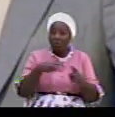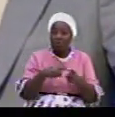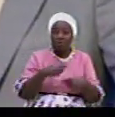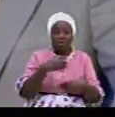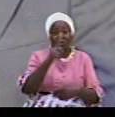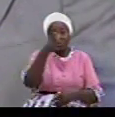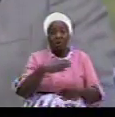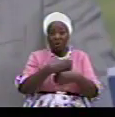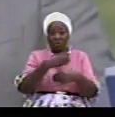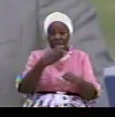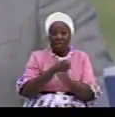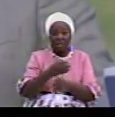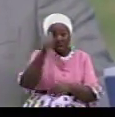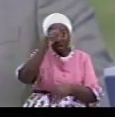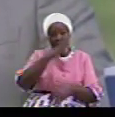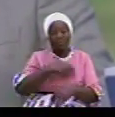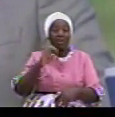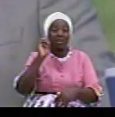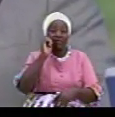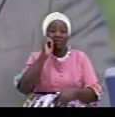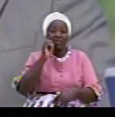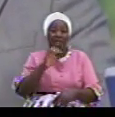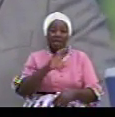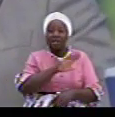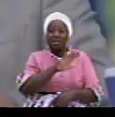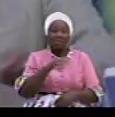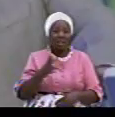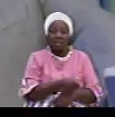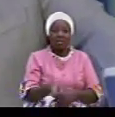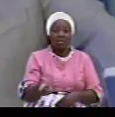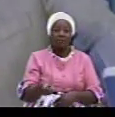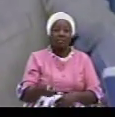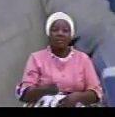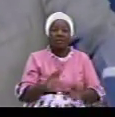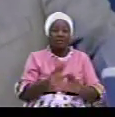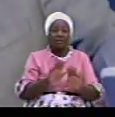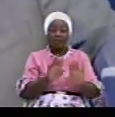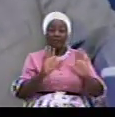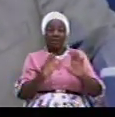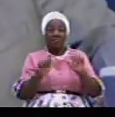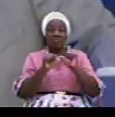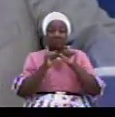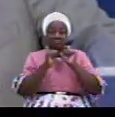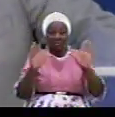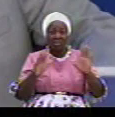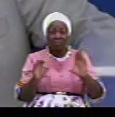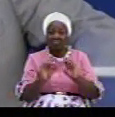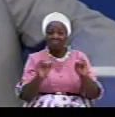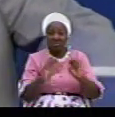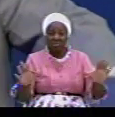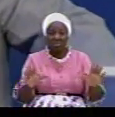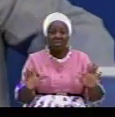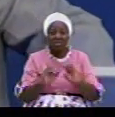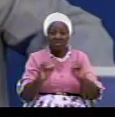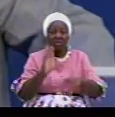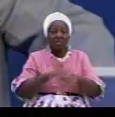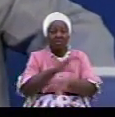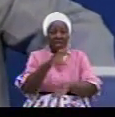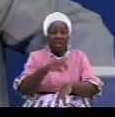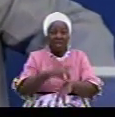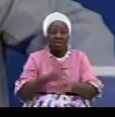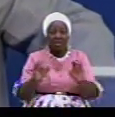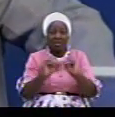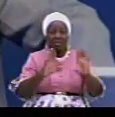and Eve, they feared nothing. Nothing on earth, nothing in the